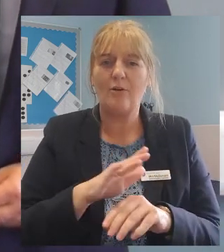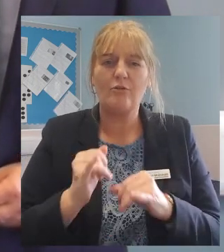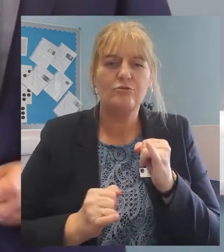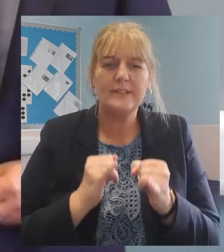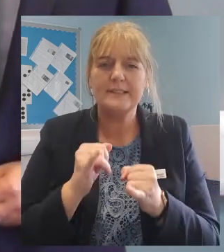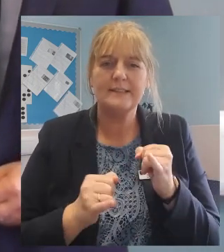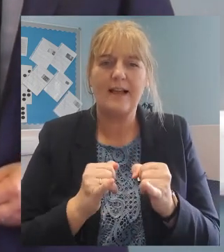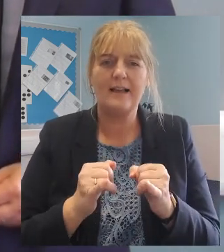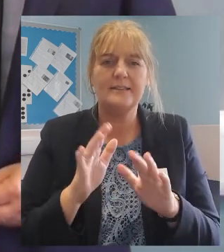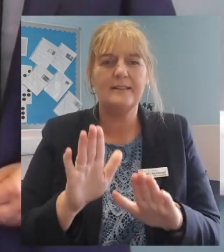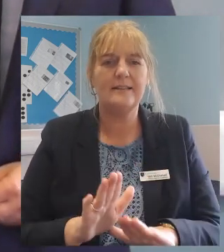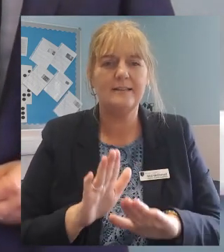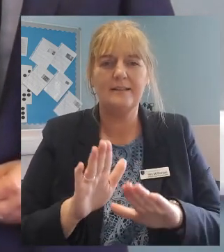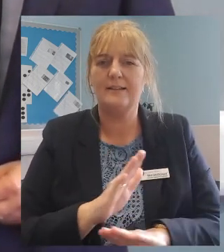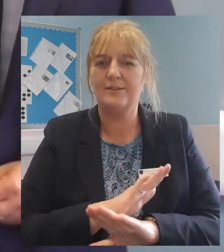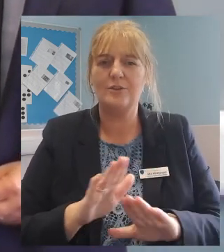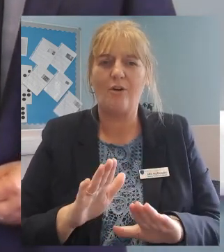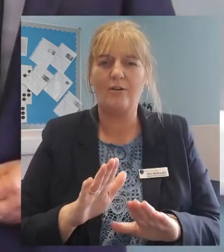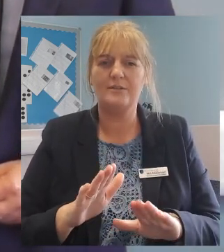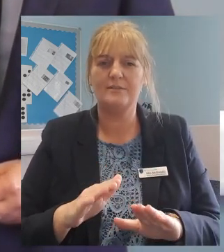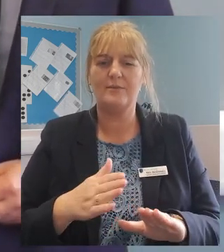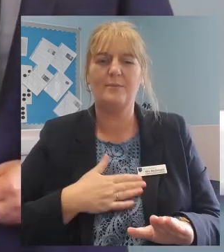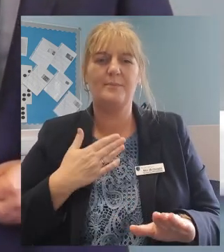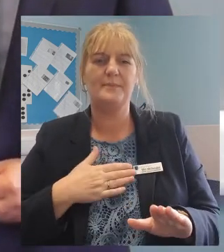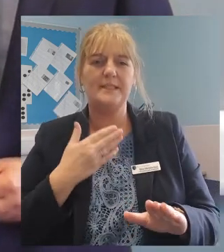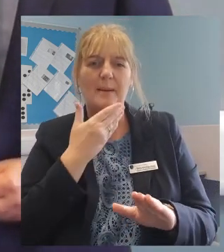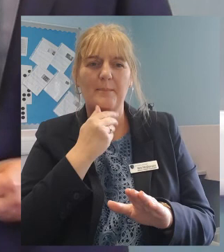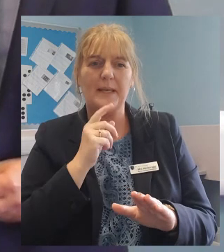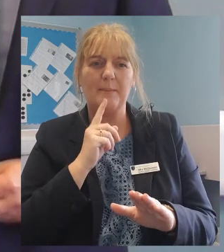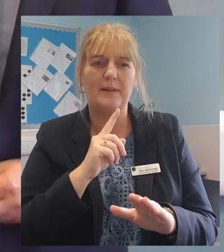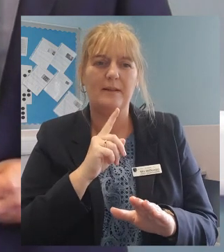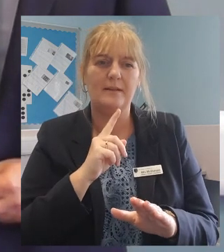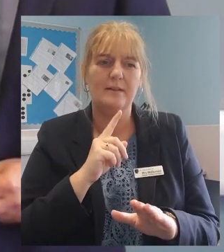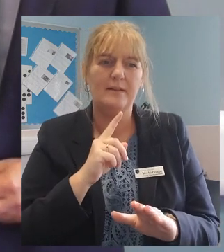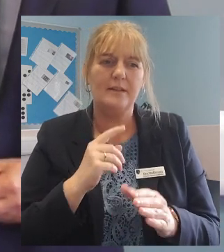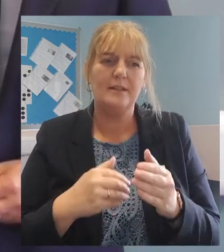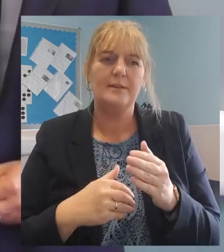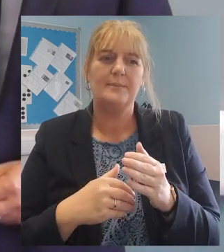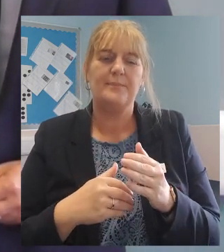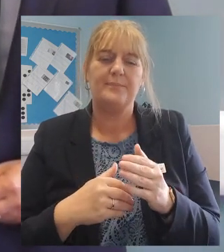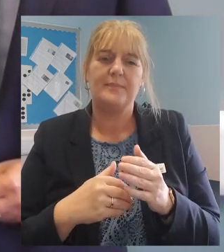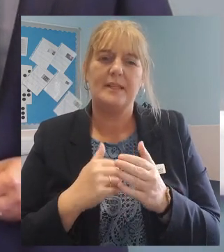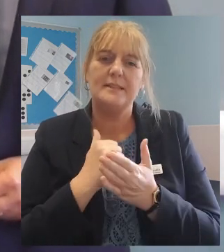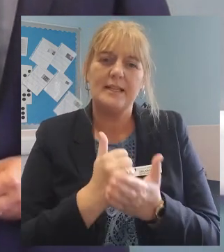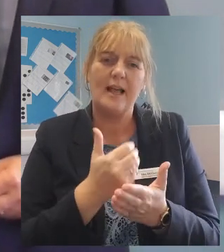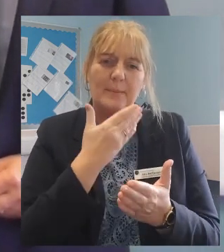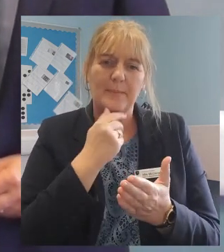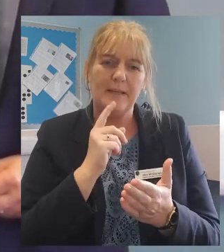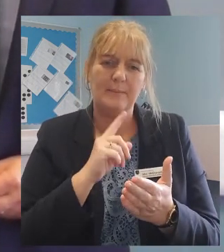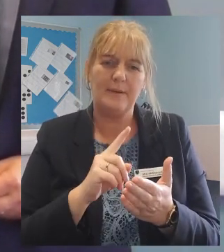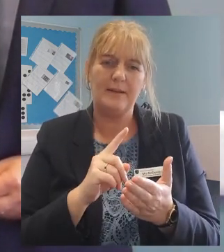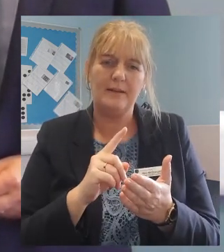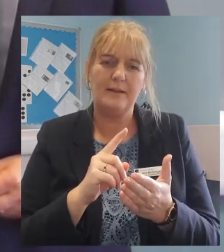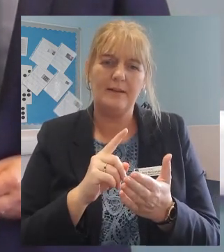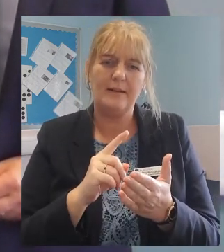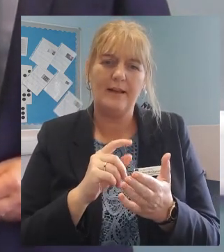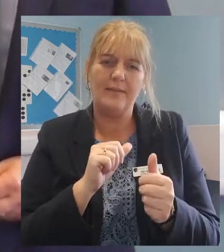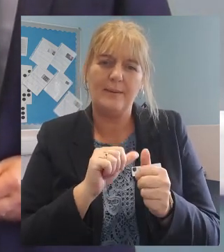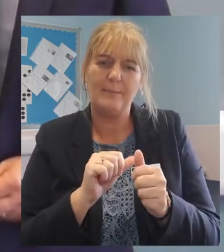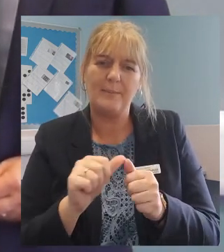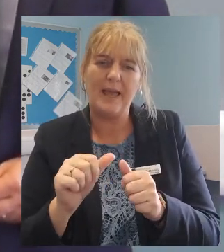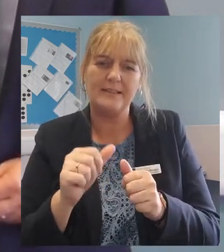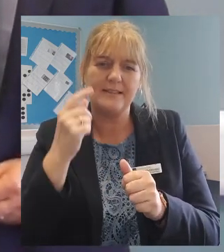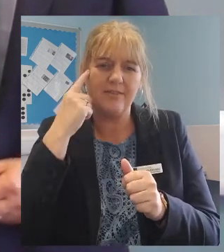criticize, to sympathize rather than discourage, to build rather than destroy, and to think of people at their